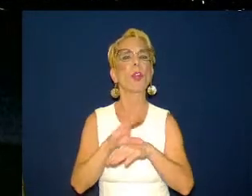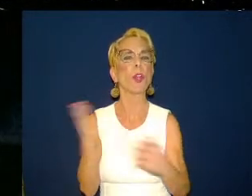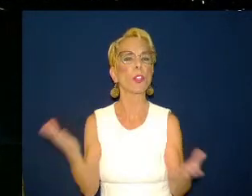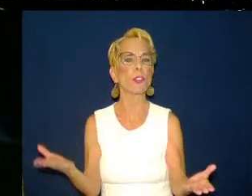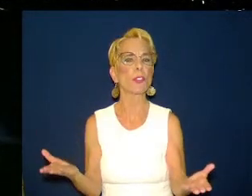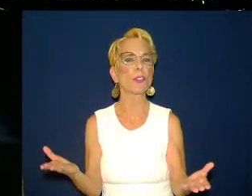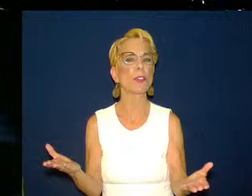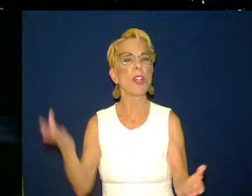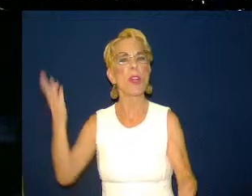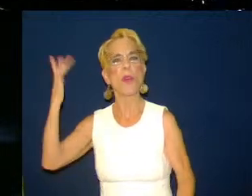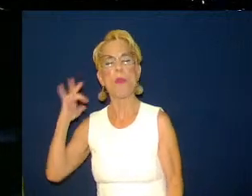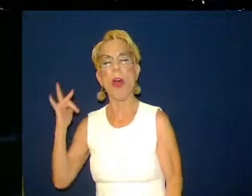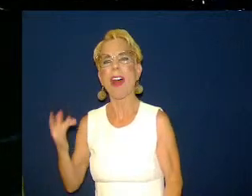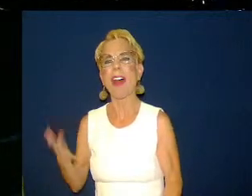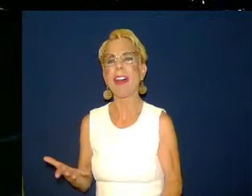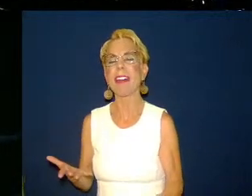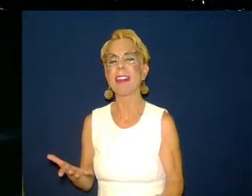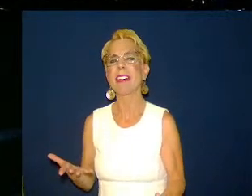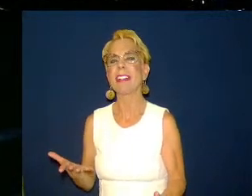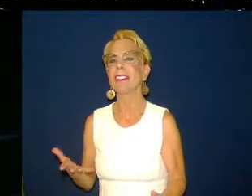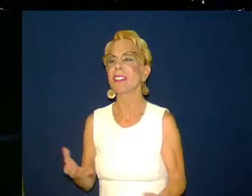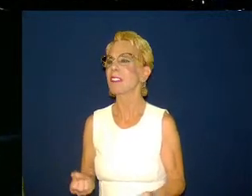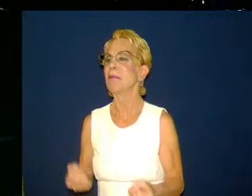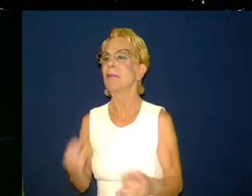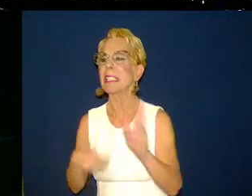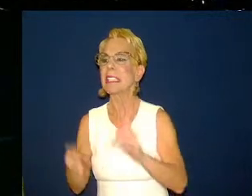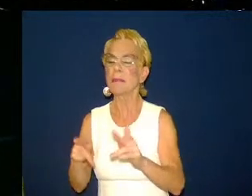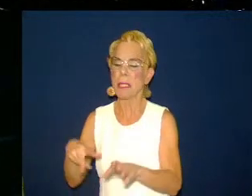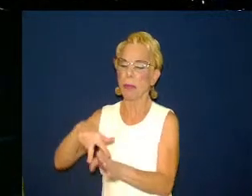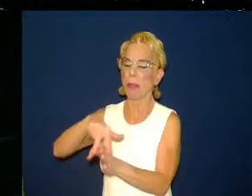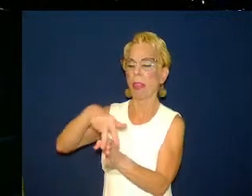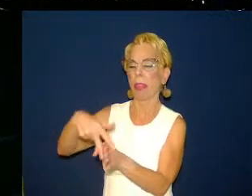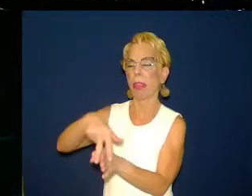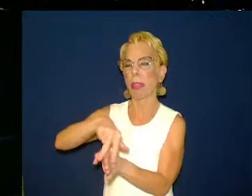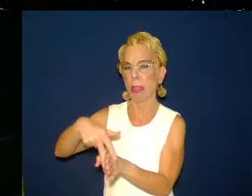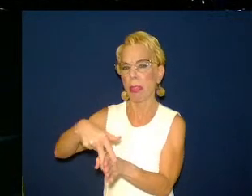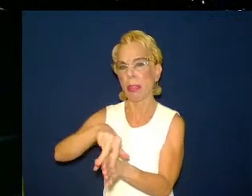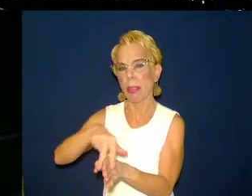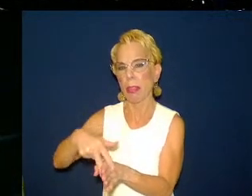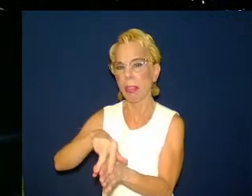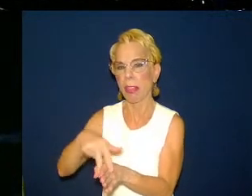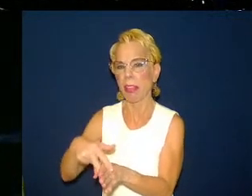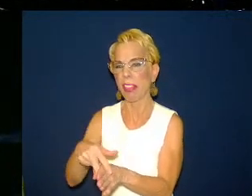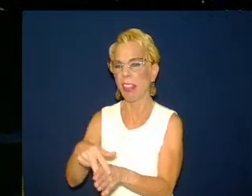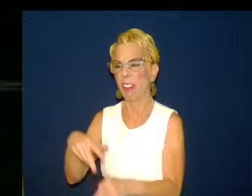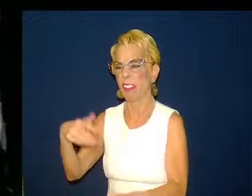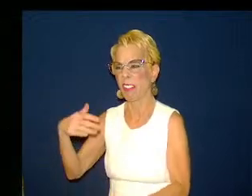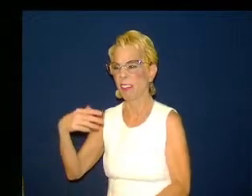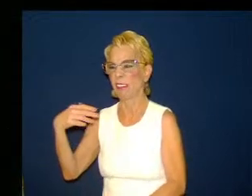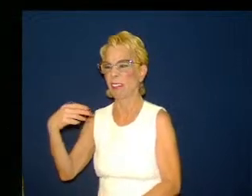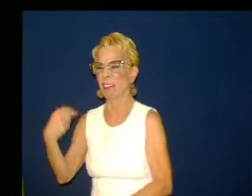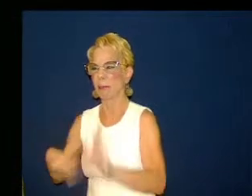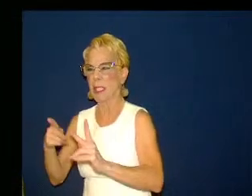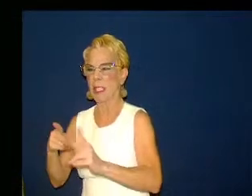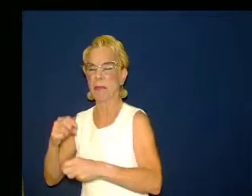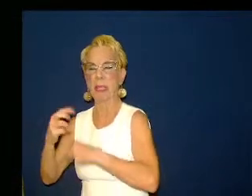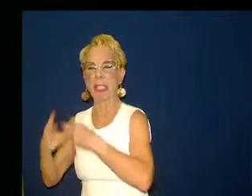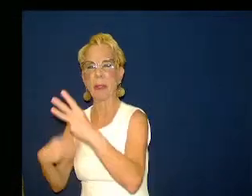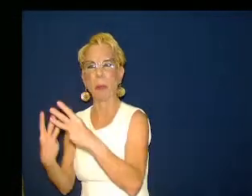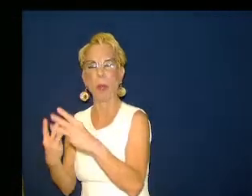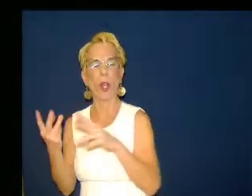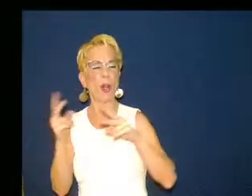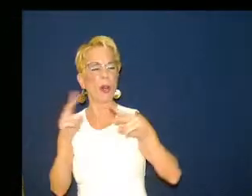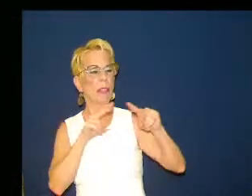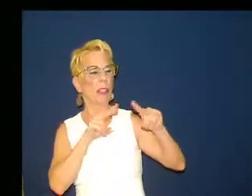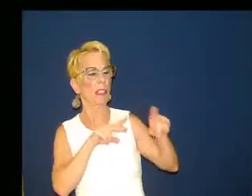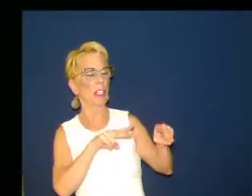of following going on, but it's not wholehearted following. And people look at us like, what right do we have to